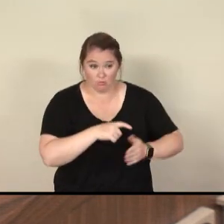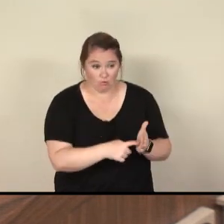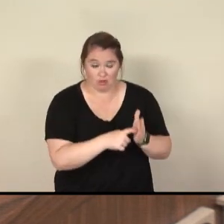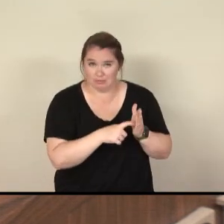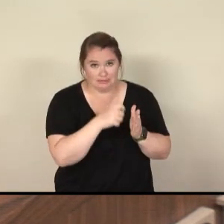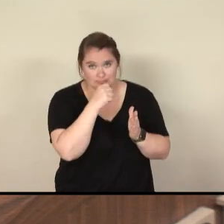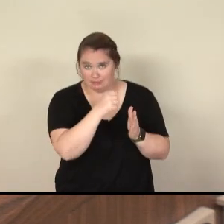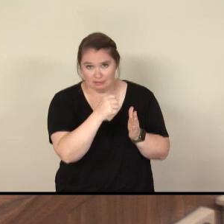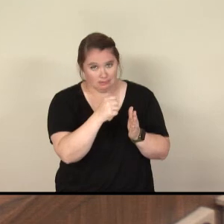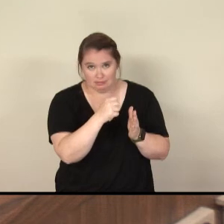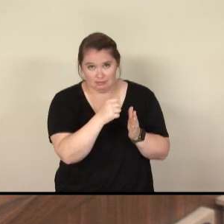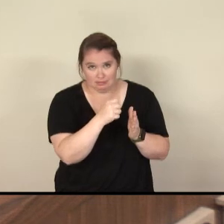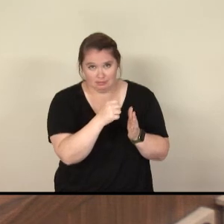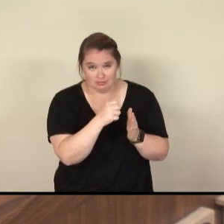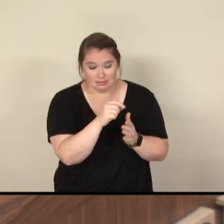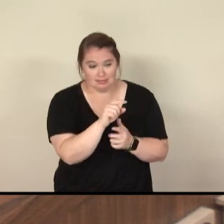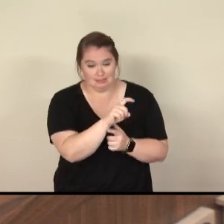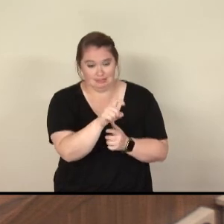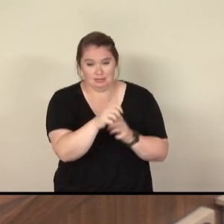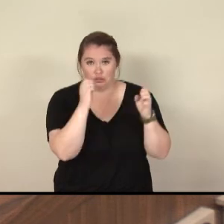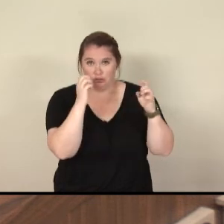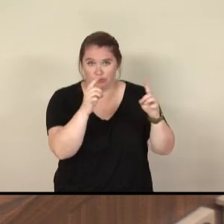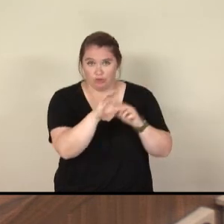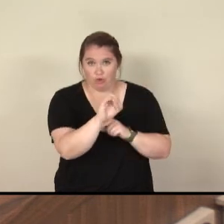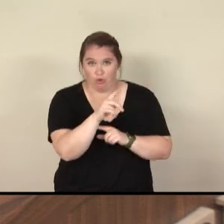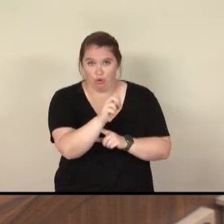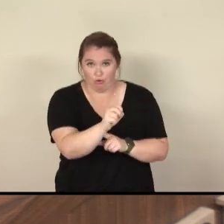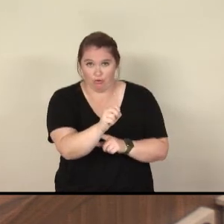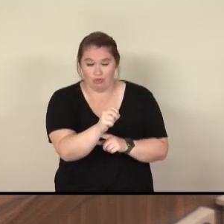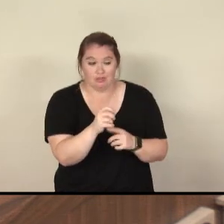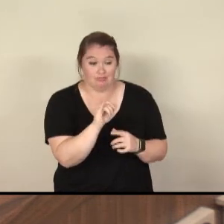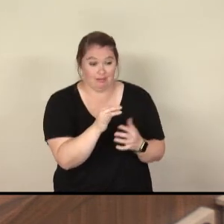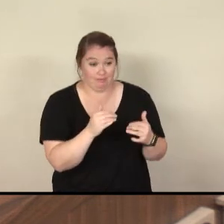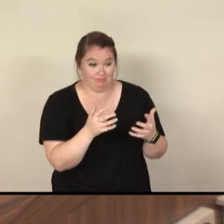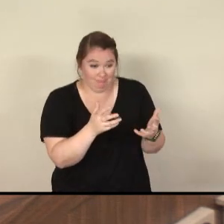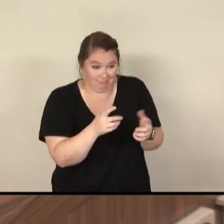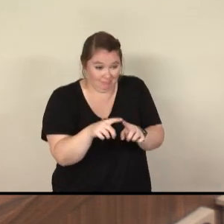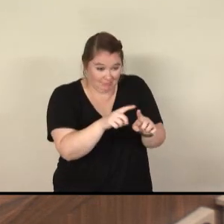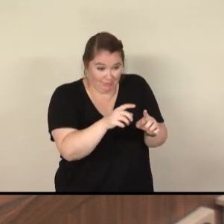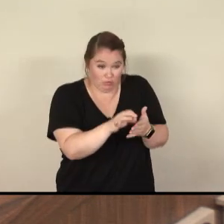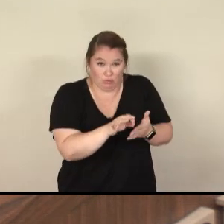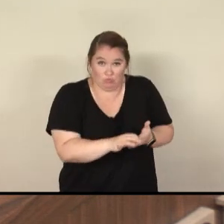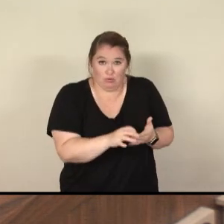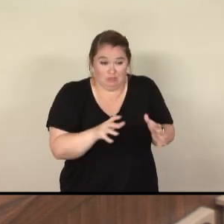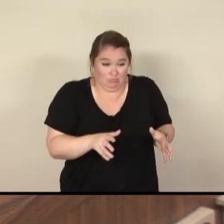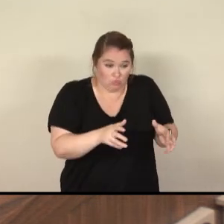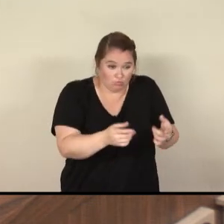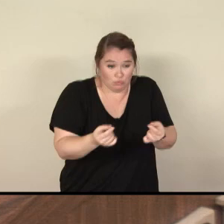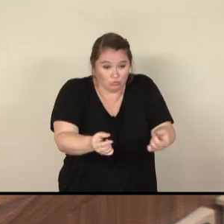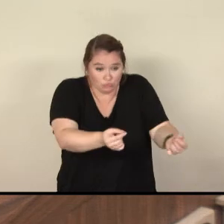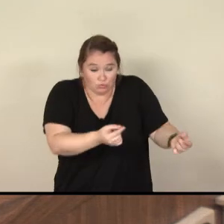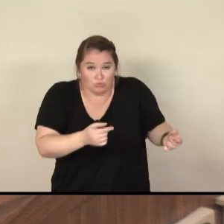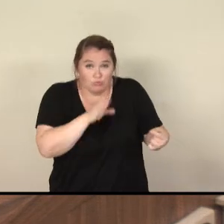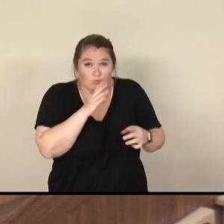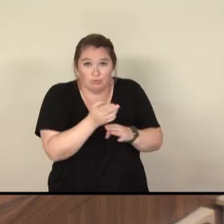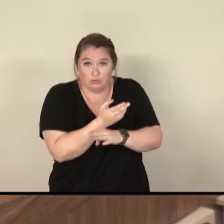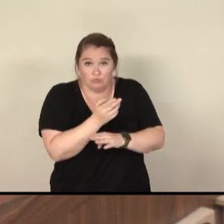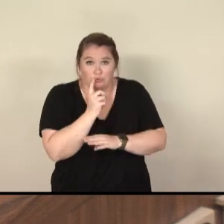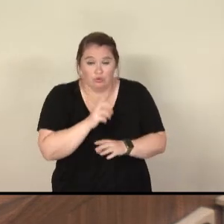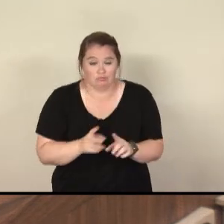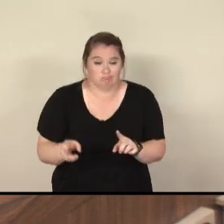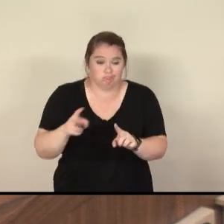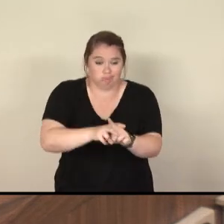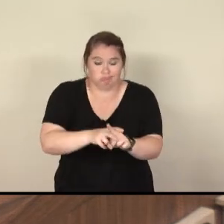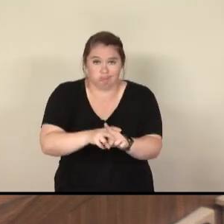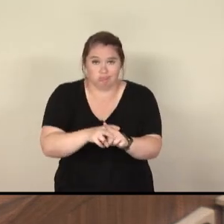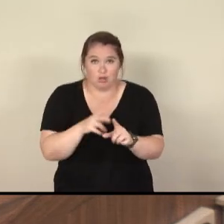in the Texas Education Code to provide districts with performance measures methods and procedures that will be used to assign